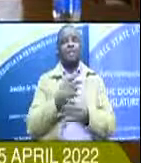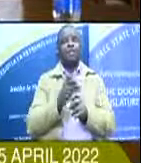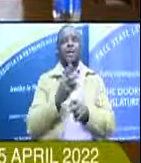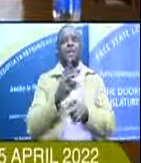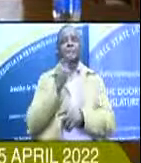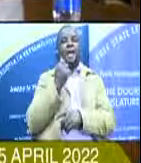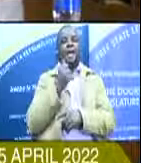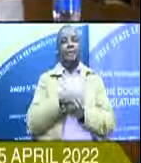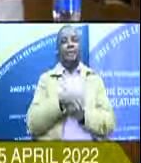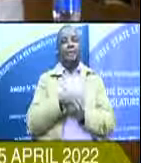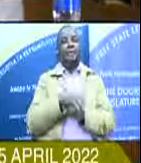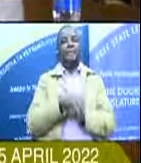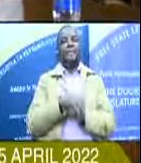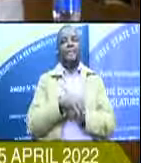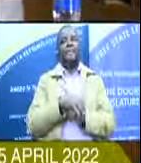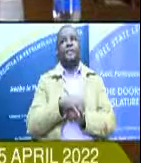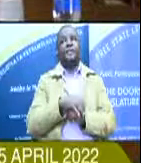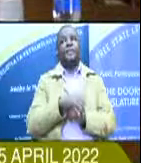men.